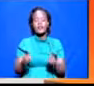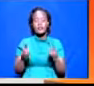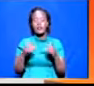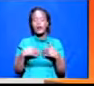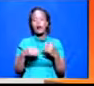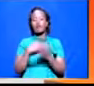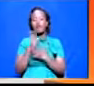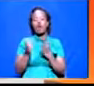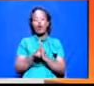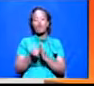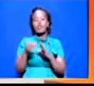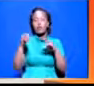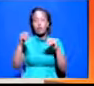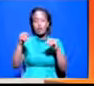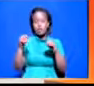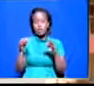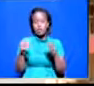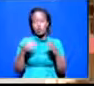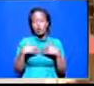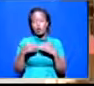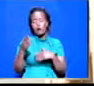qualify for the mortgage facility.